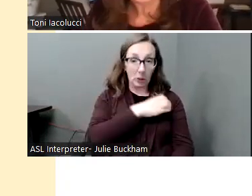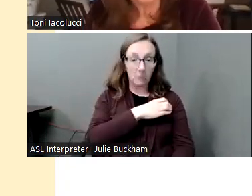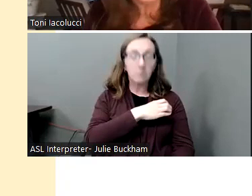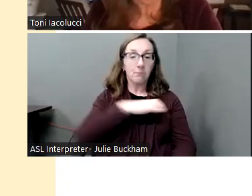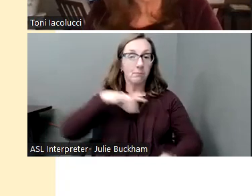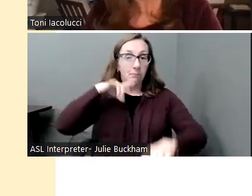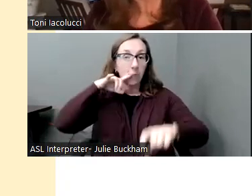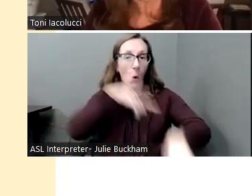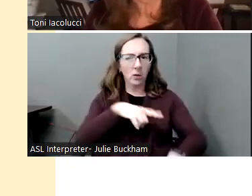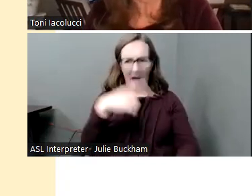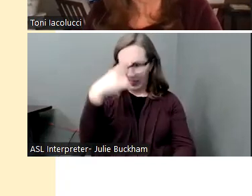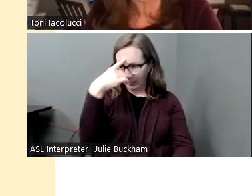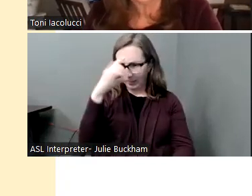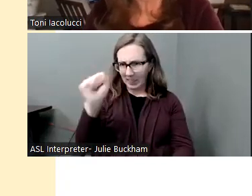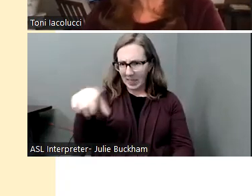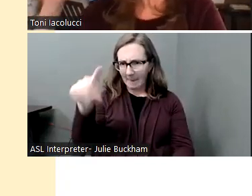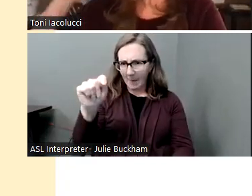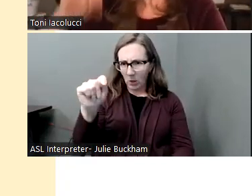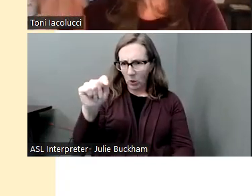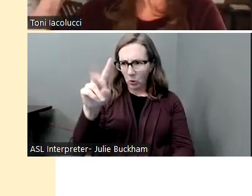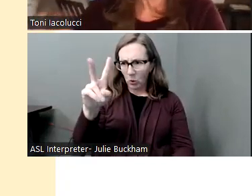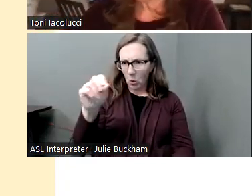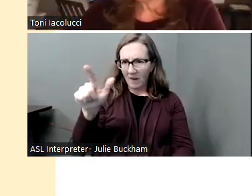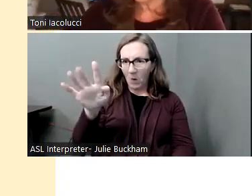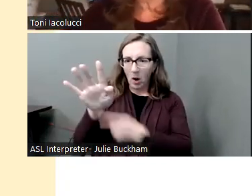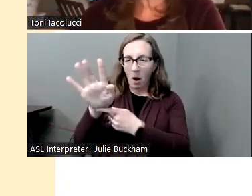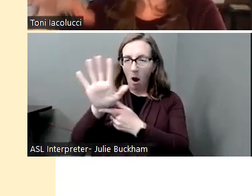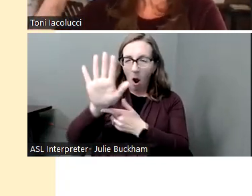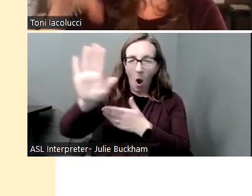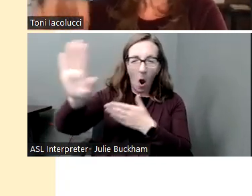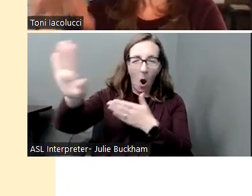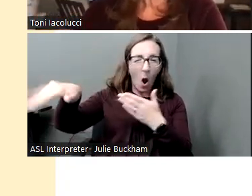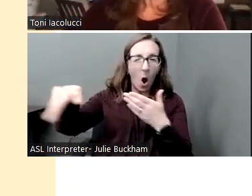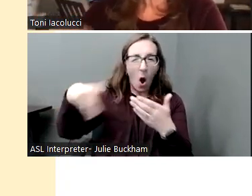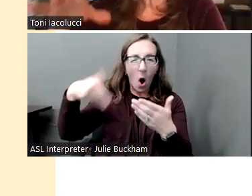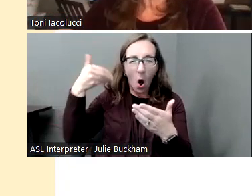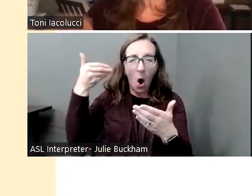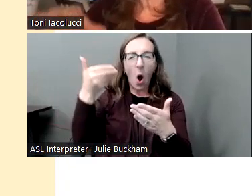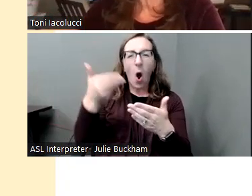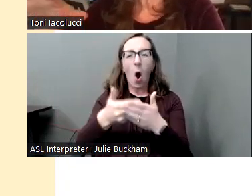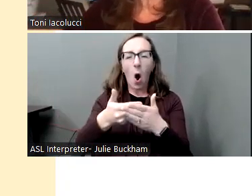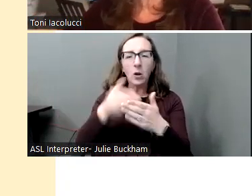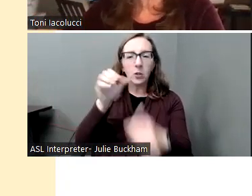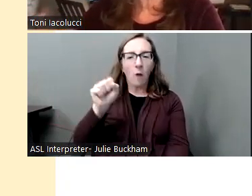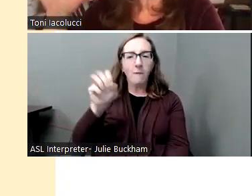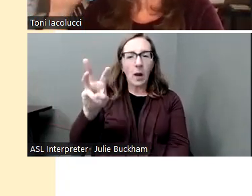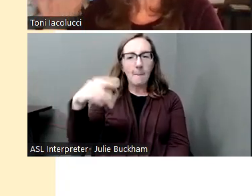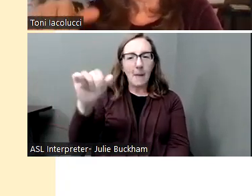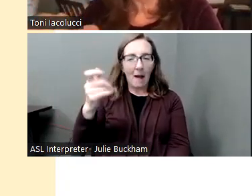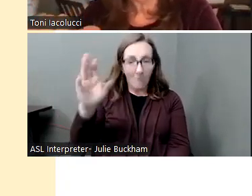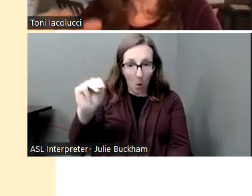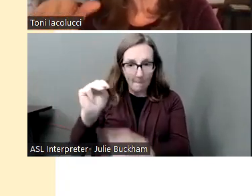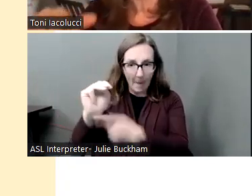in September, I think it is 2024, all platforms in the hospitals will have to have the capacity